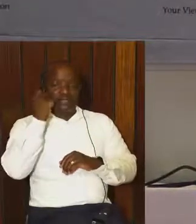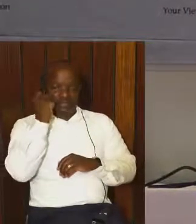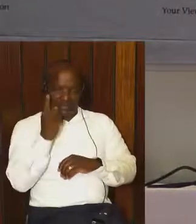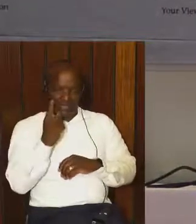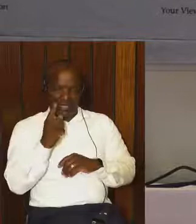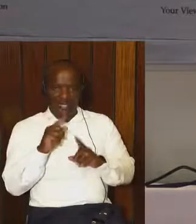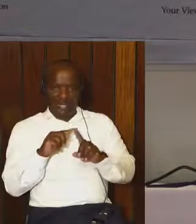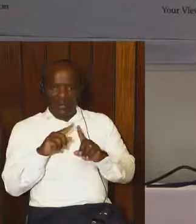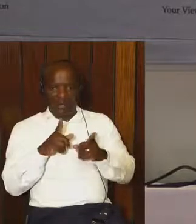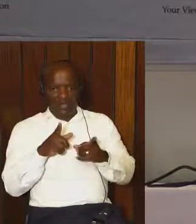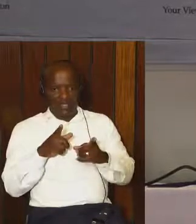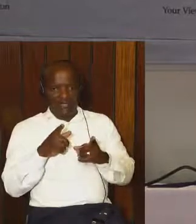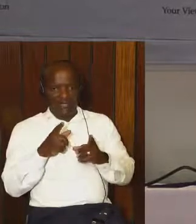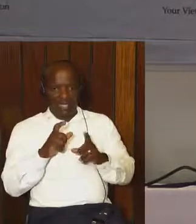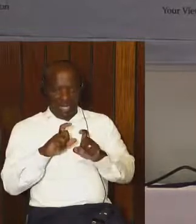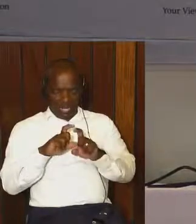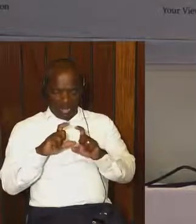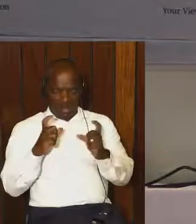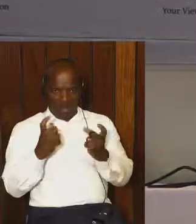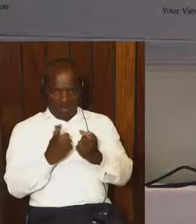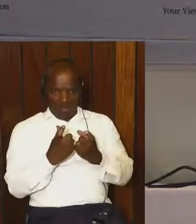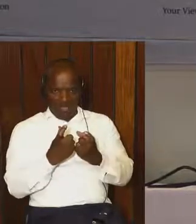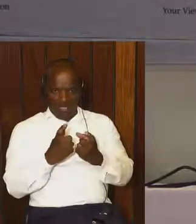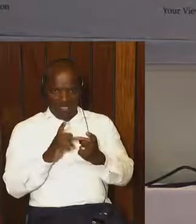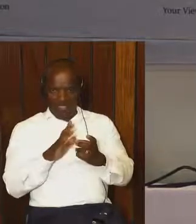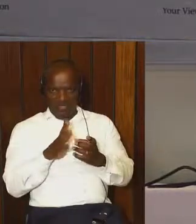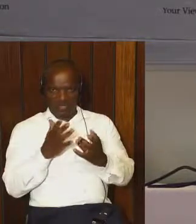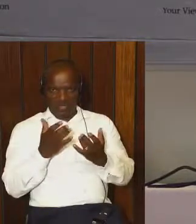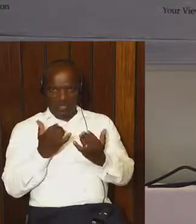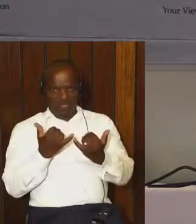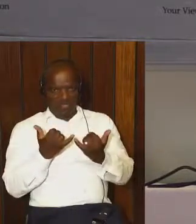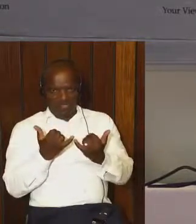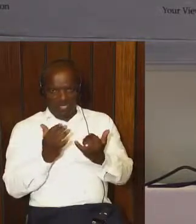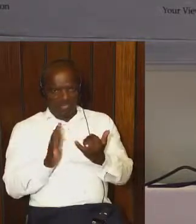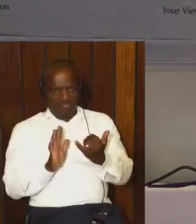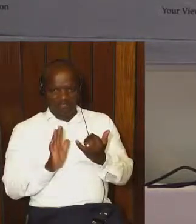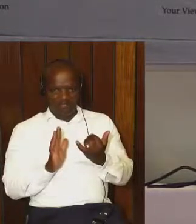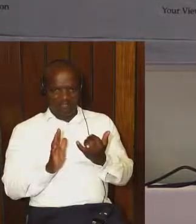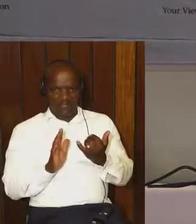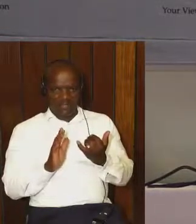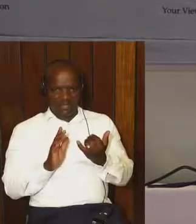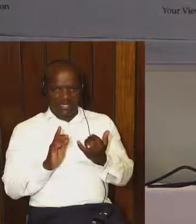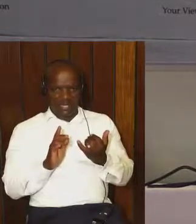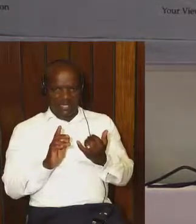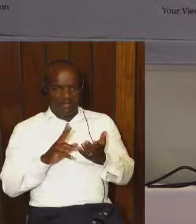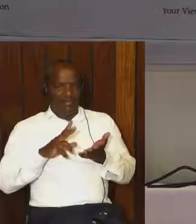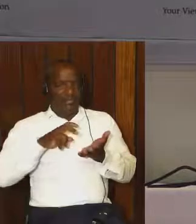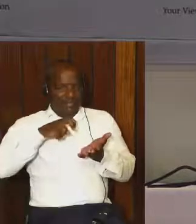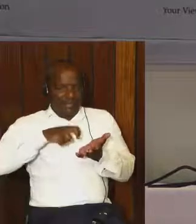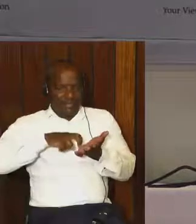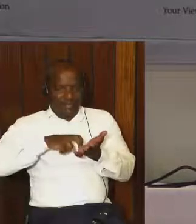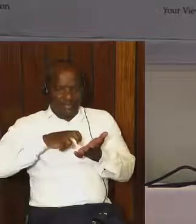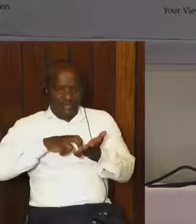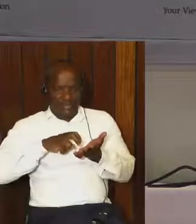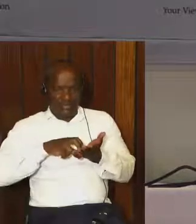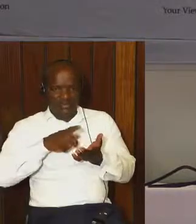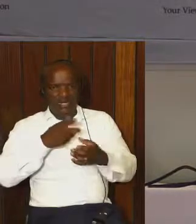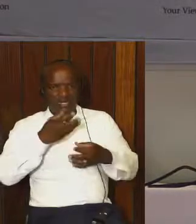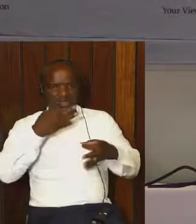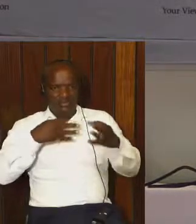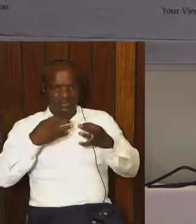but I think as a committee, not now, not today necessarily, but we do need a response. We do need to